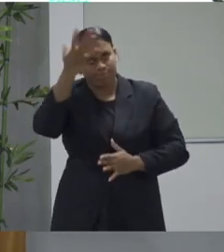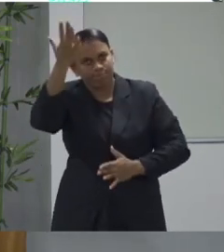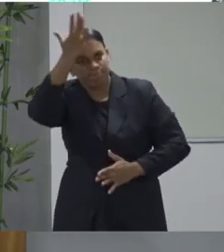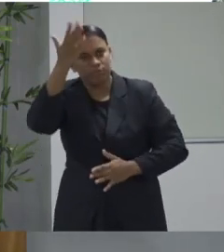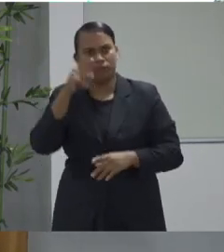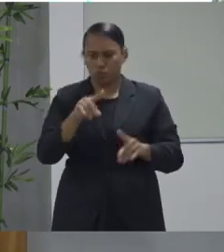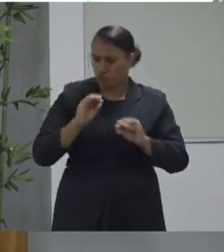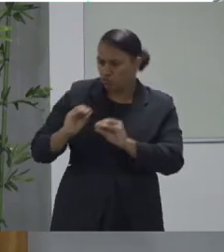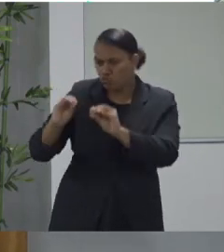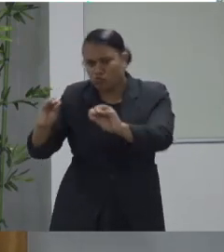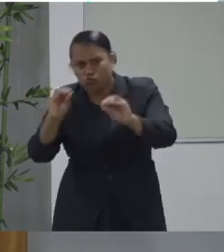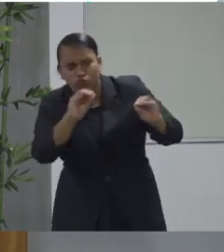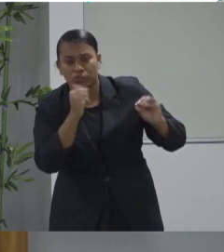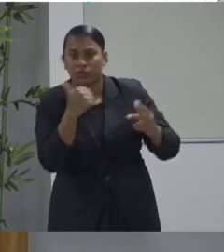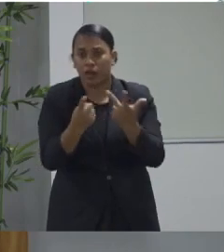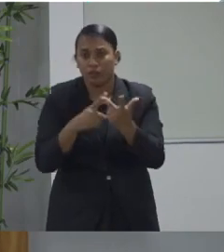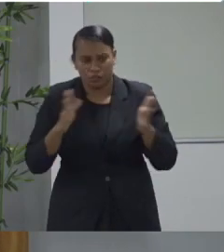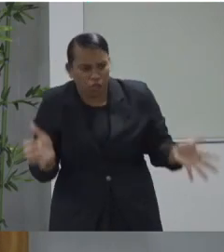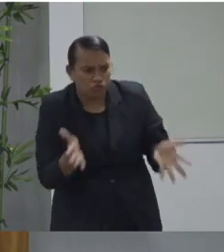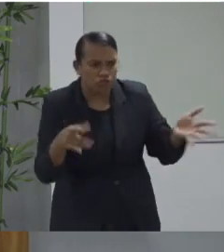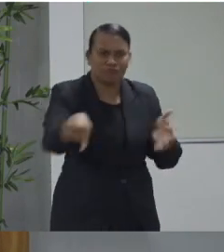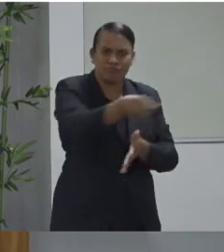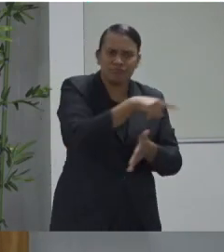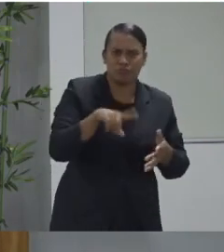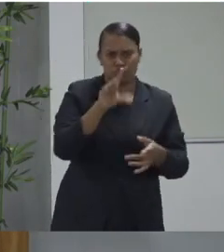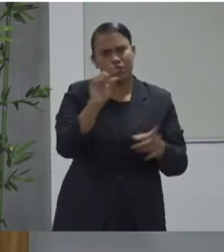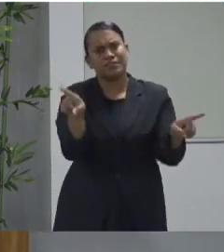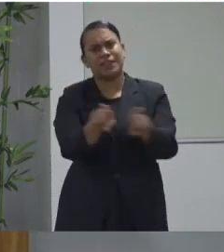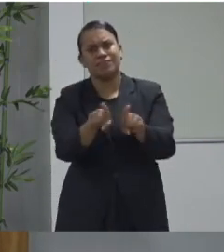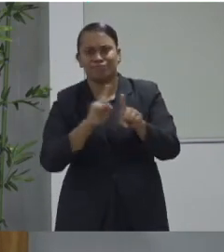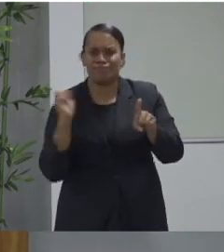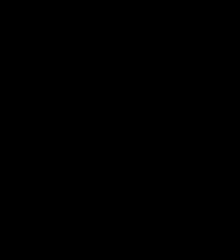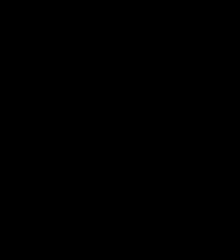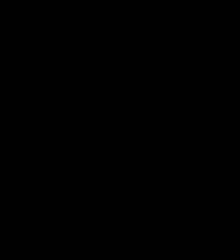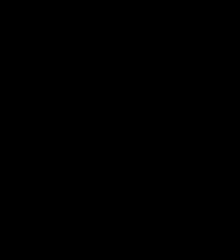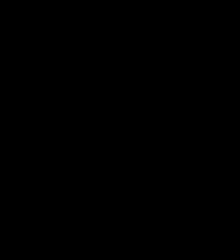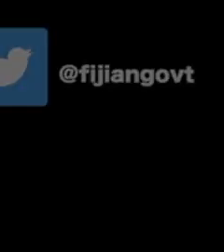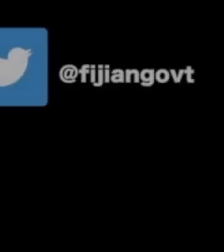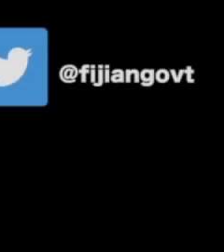teach others, encourage others to do the same as well. Thank you very much.